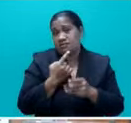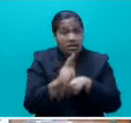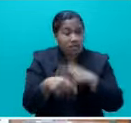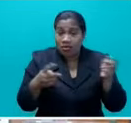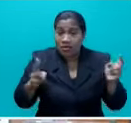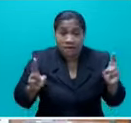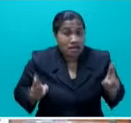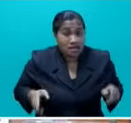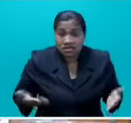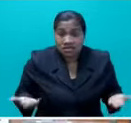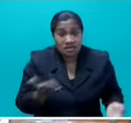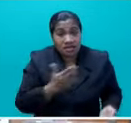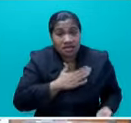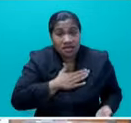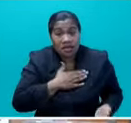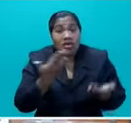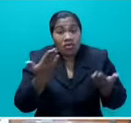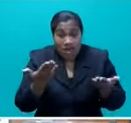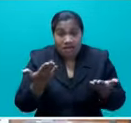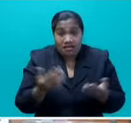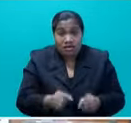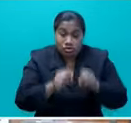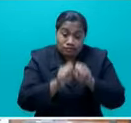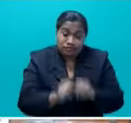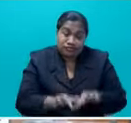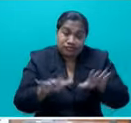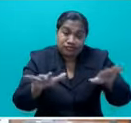that spreading the love of Jesus Christ?